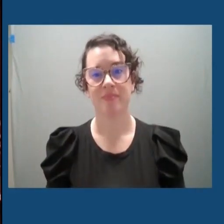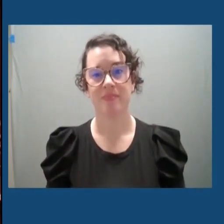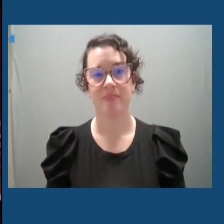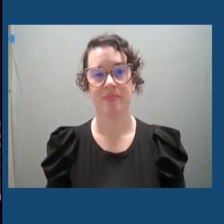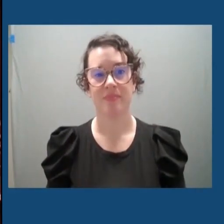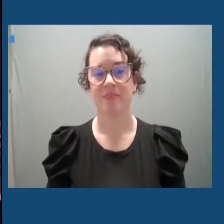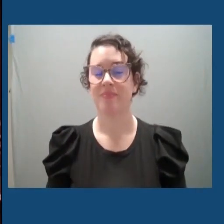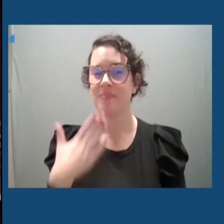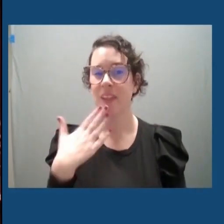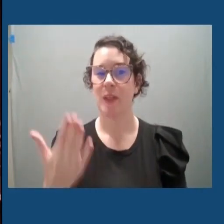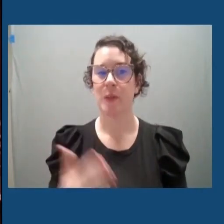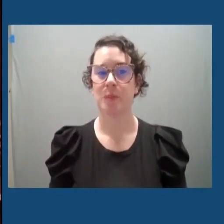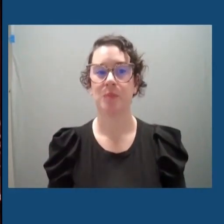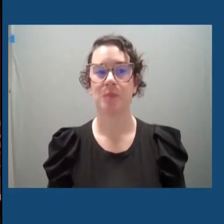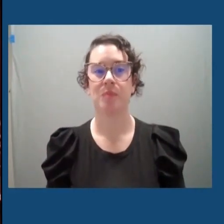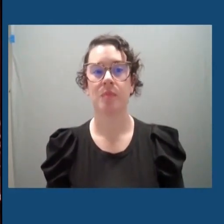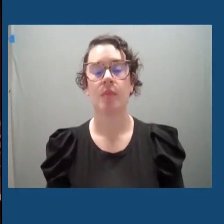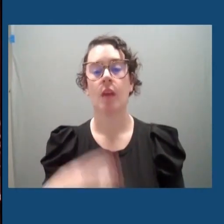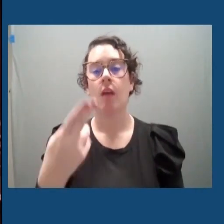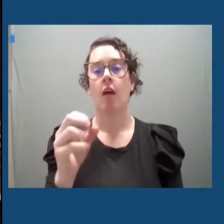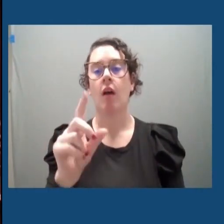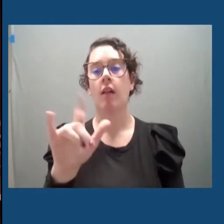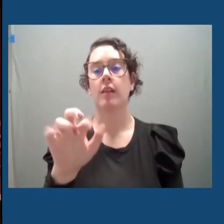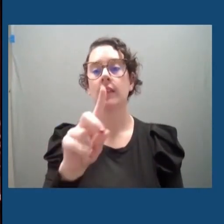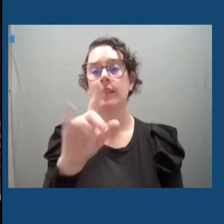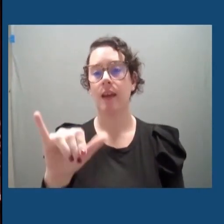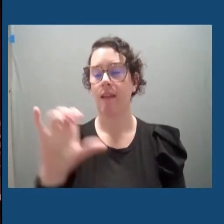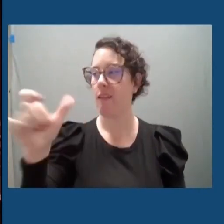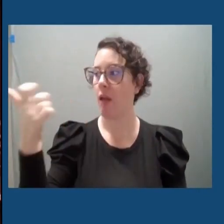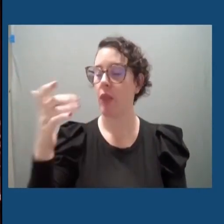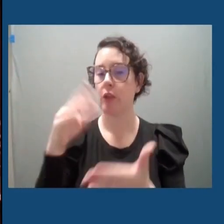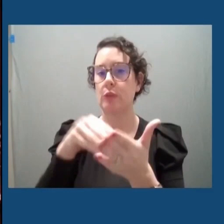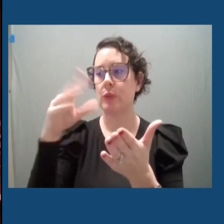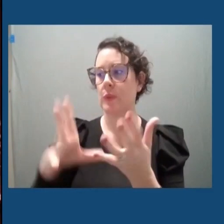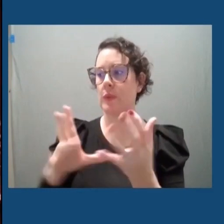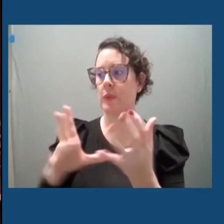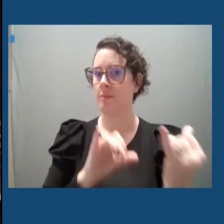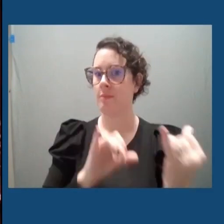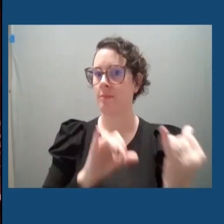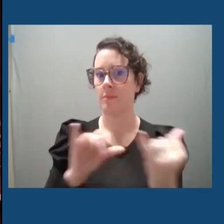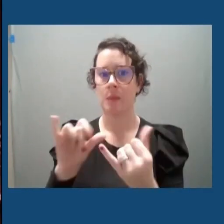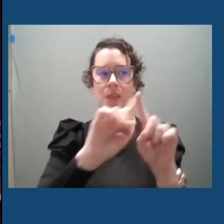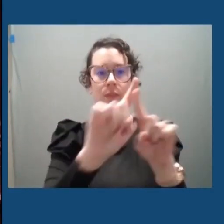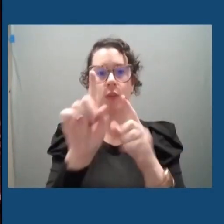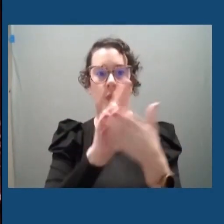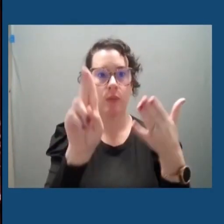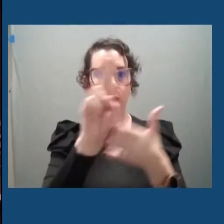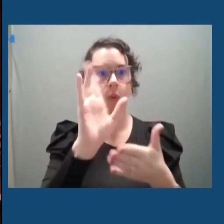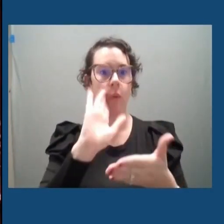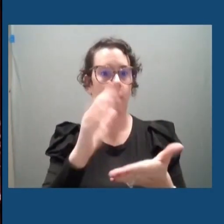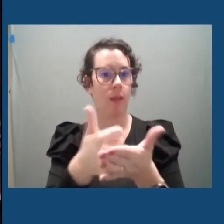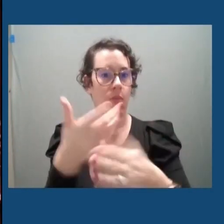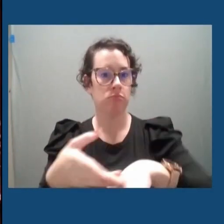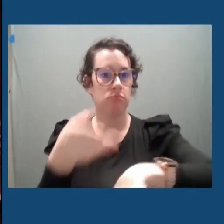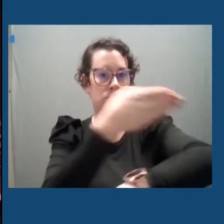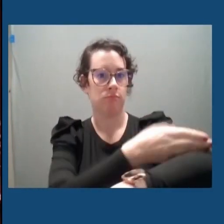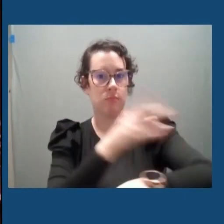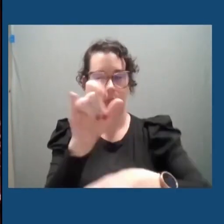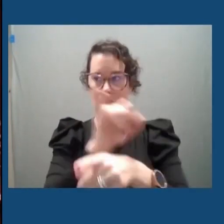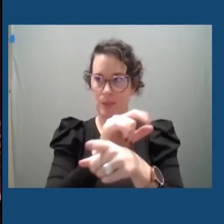Thank you. Holiday and scholars like her in our universities will help build this industry of the